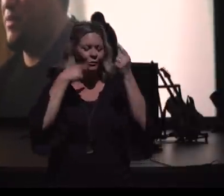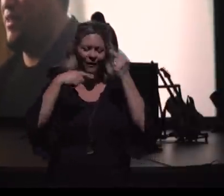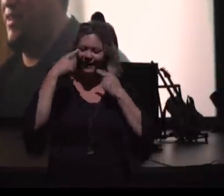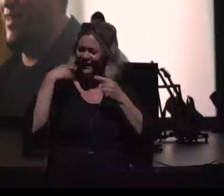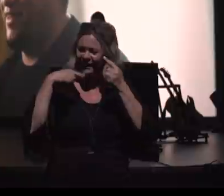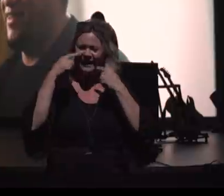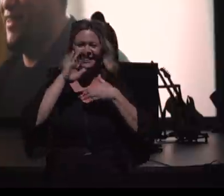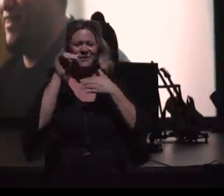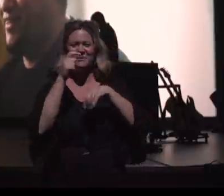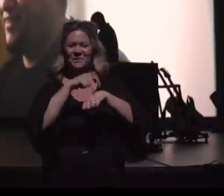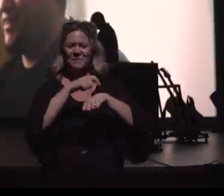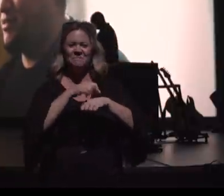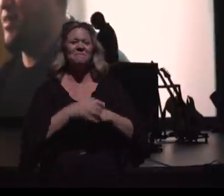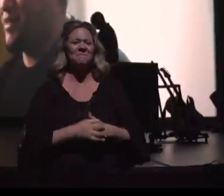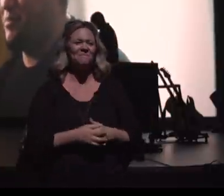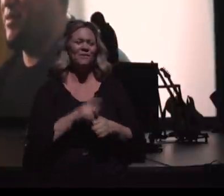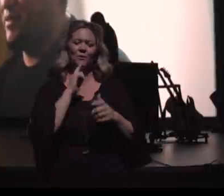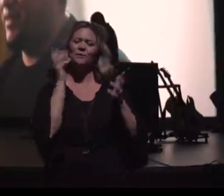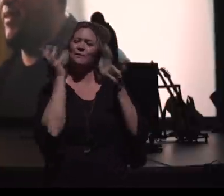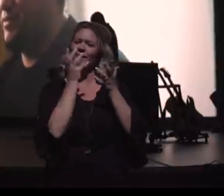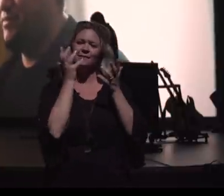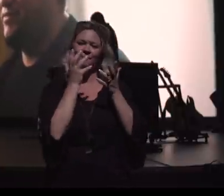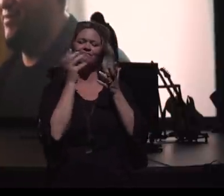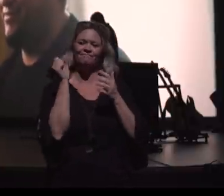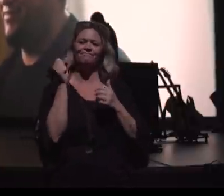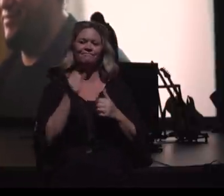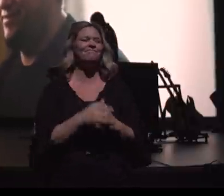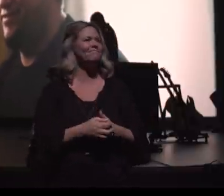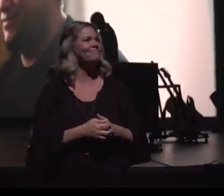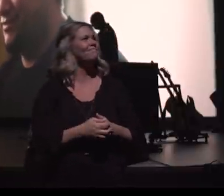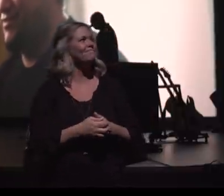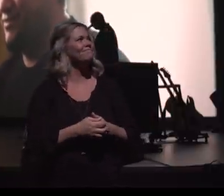whole time, so it was awesome, though, yeah.